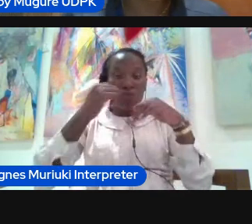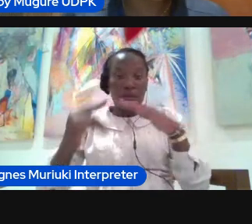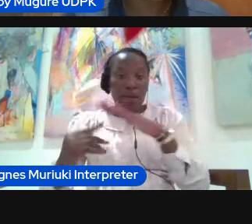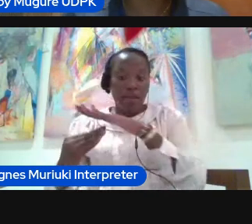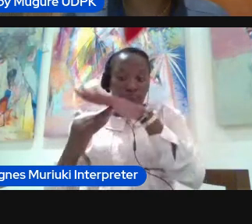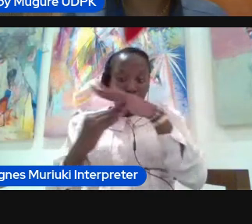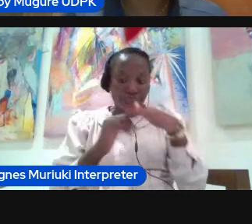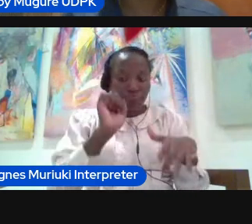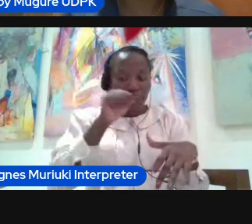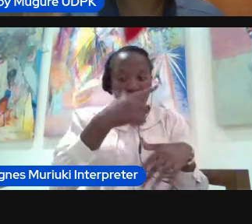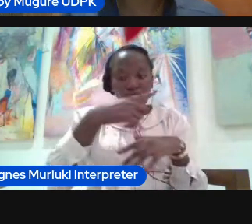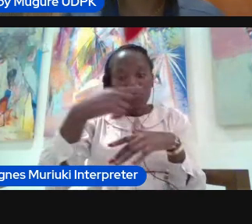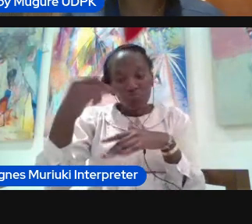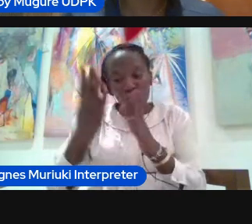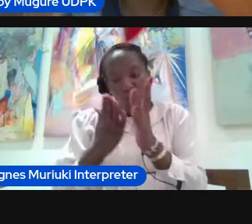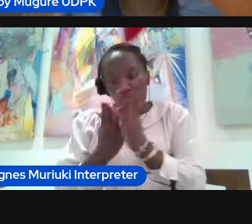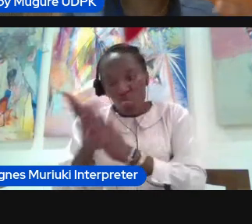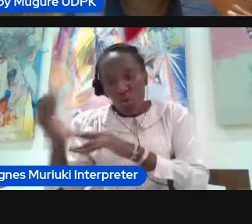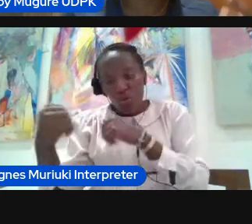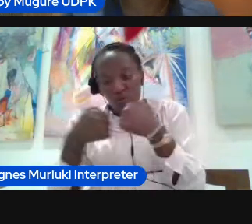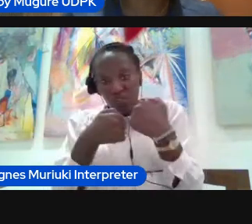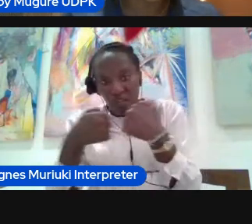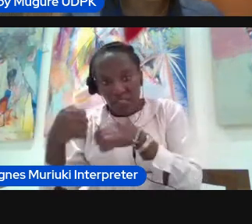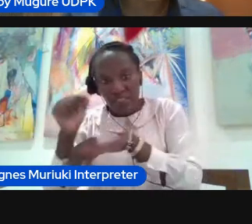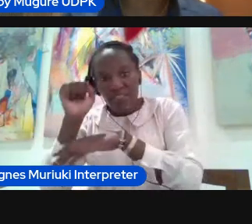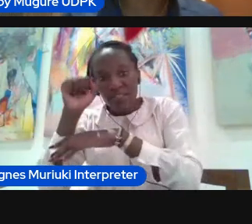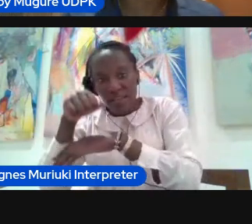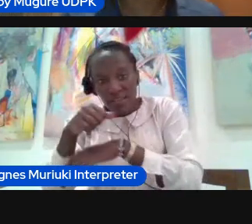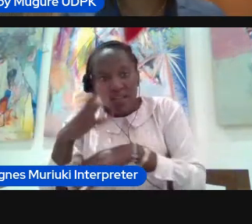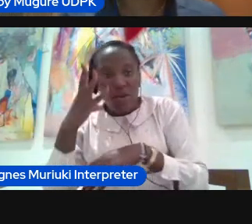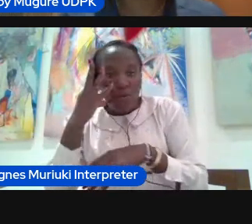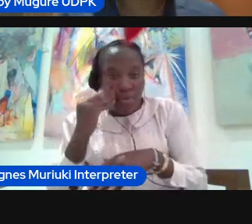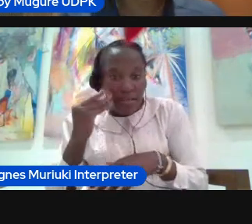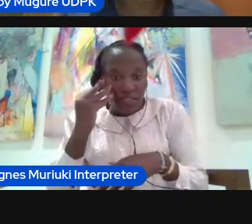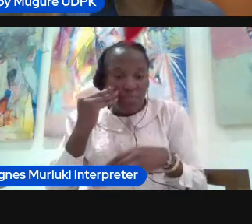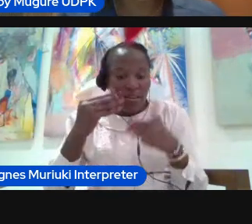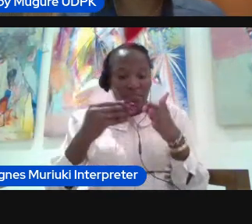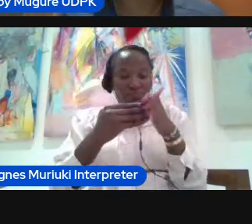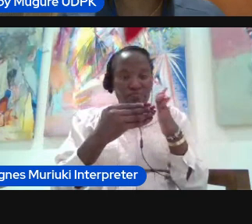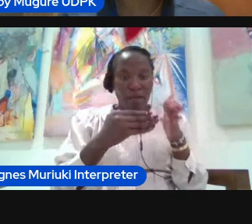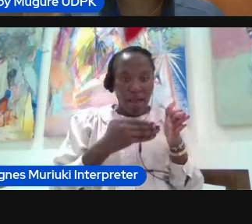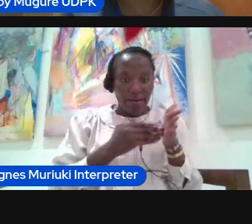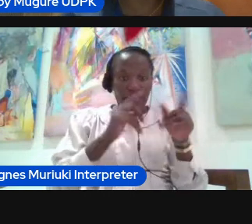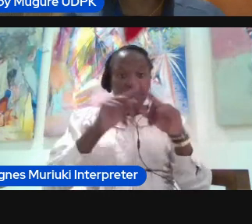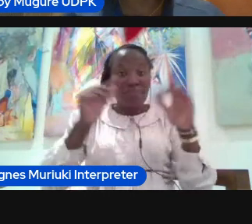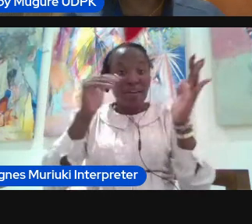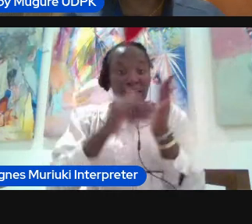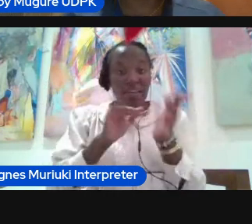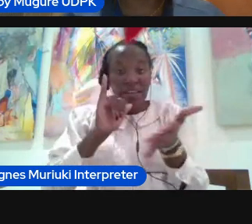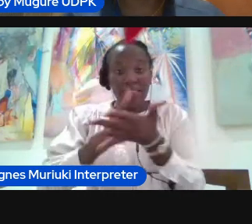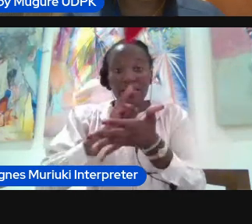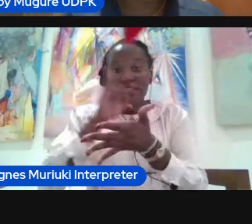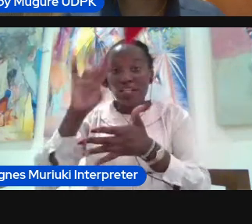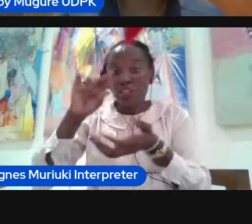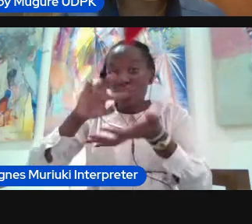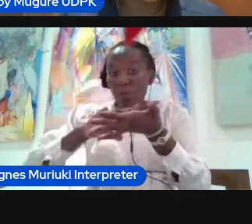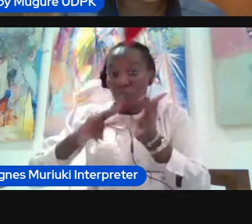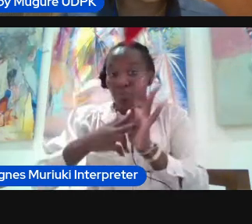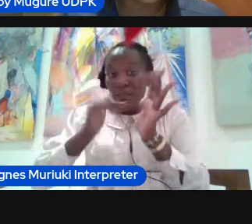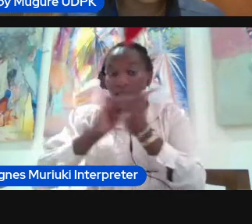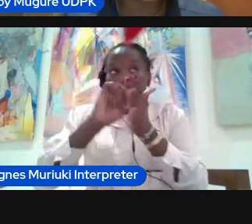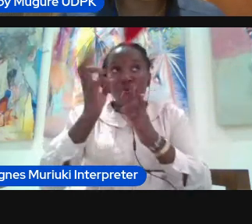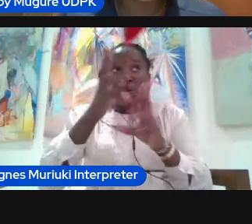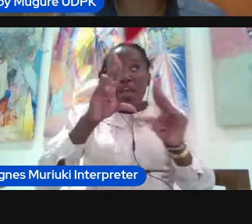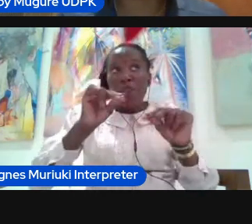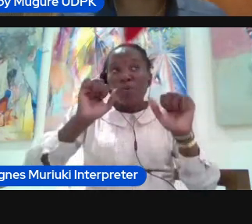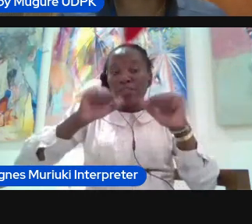do go through challenges, we face certain barriers, but again, that does not mean we are unable